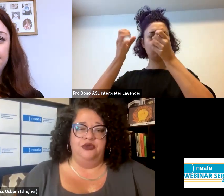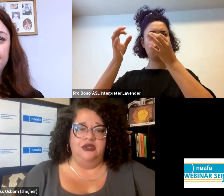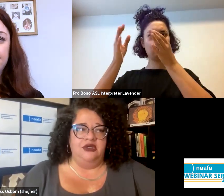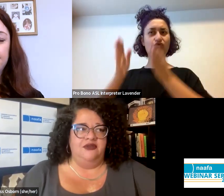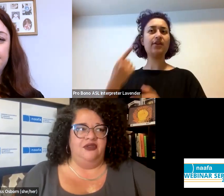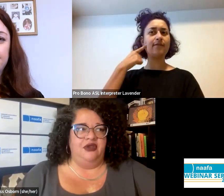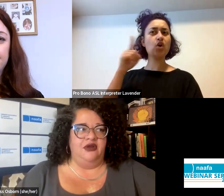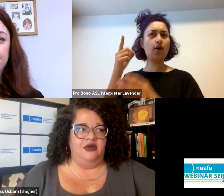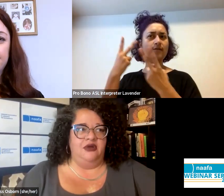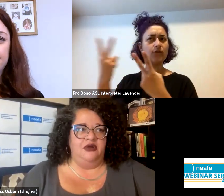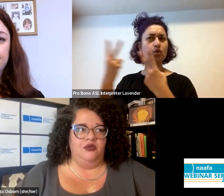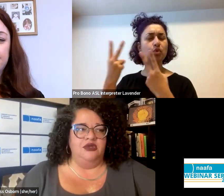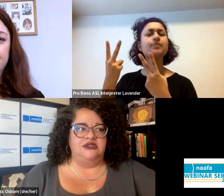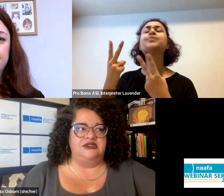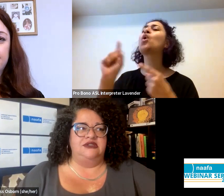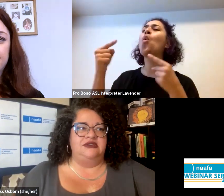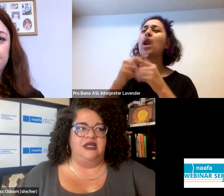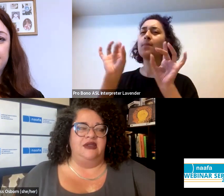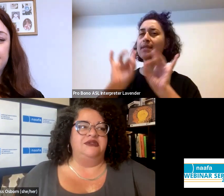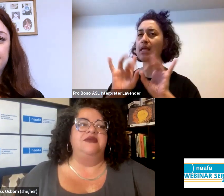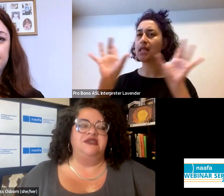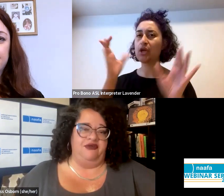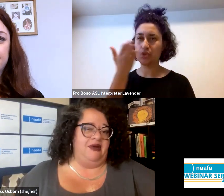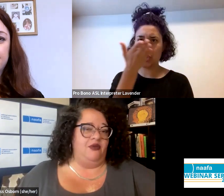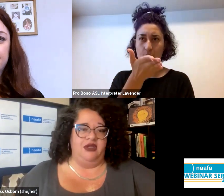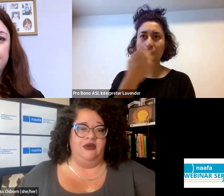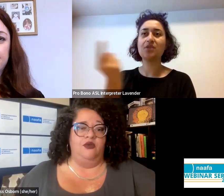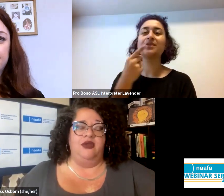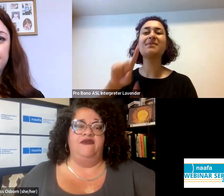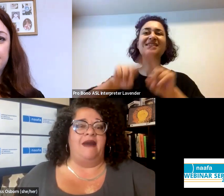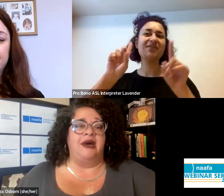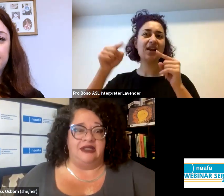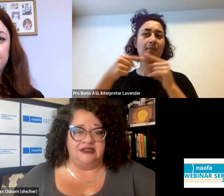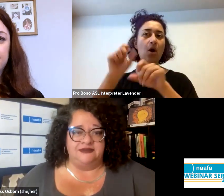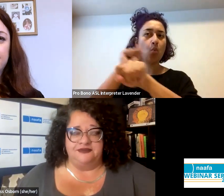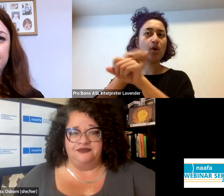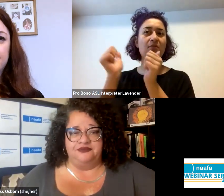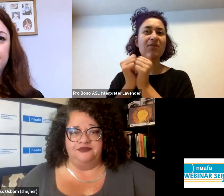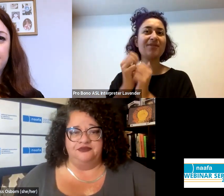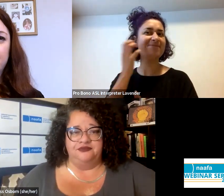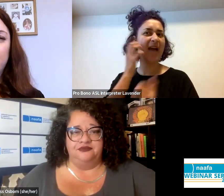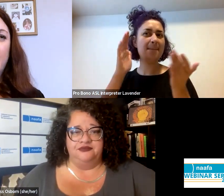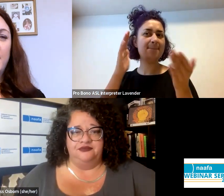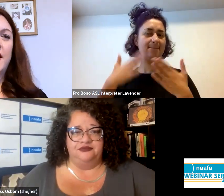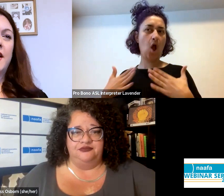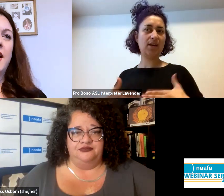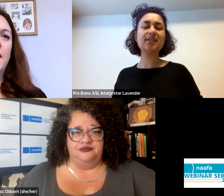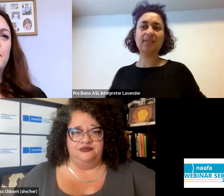to you that there was something different about working with fat bodies?